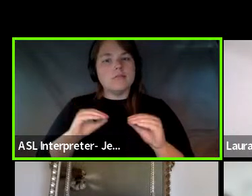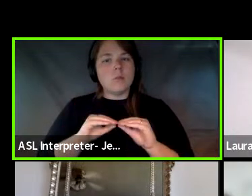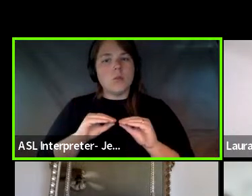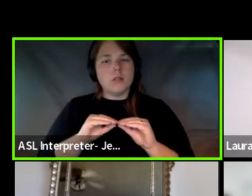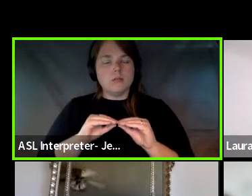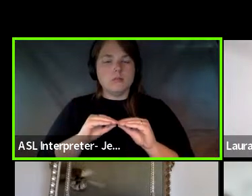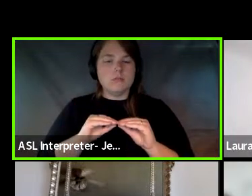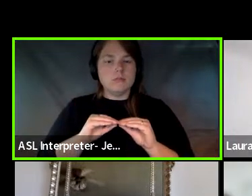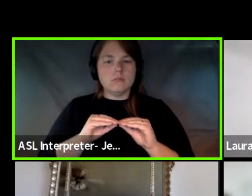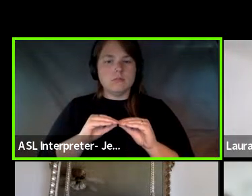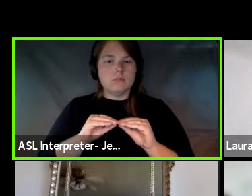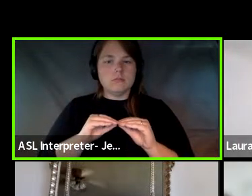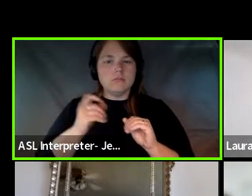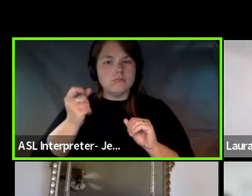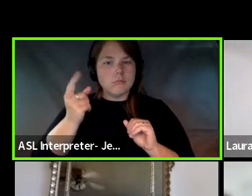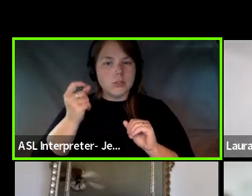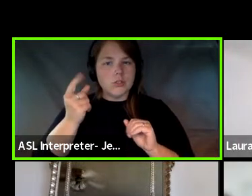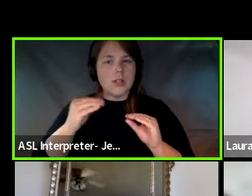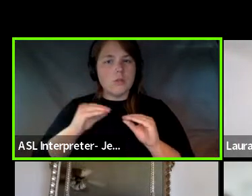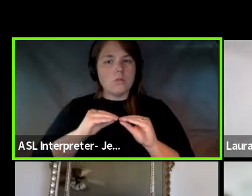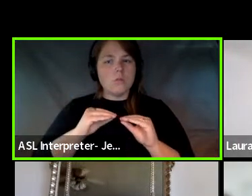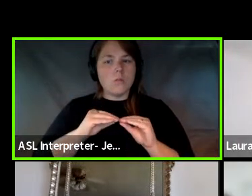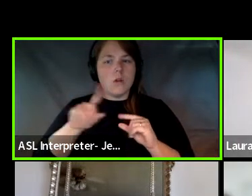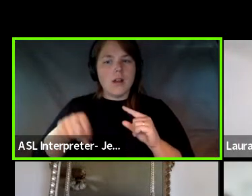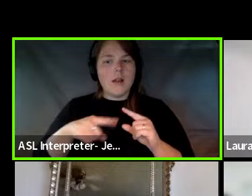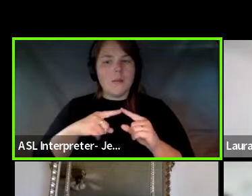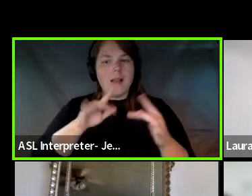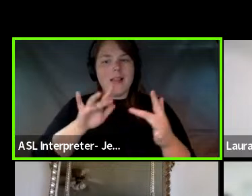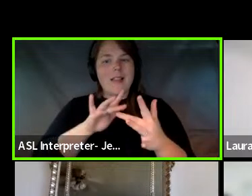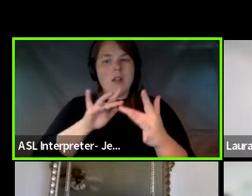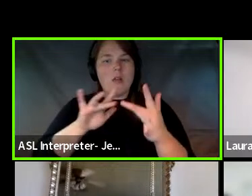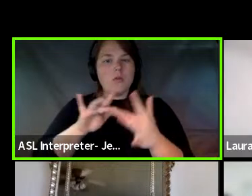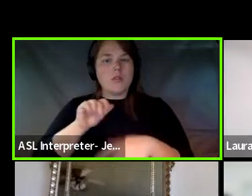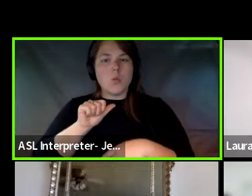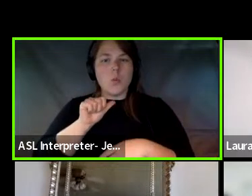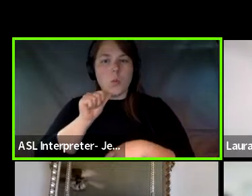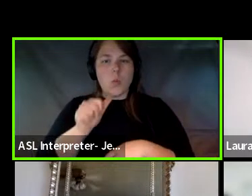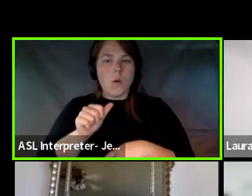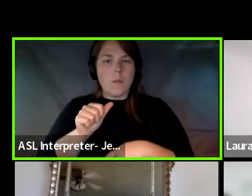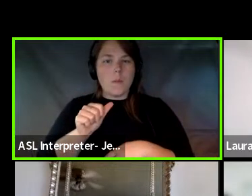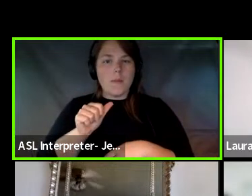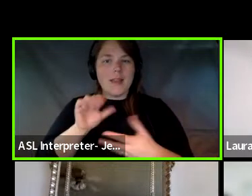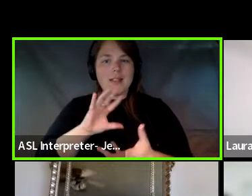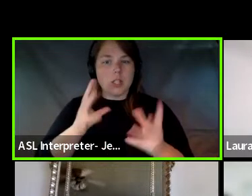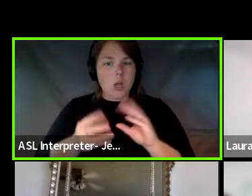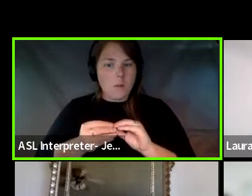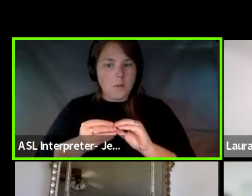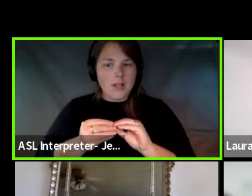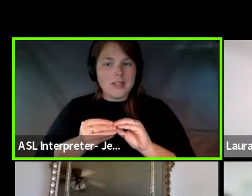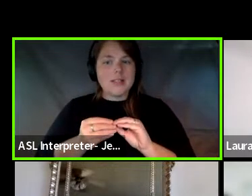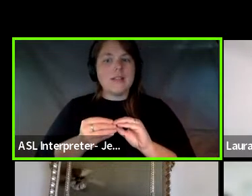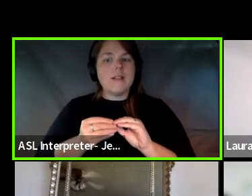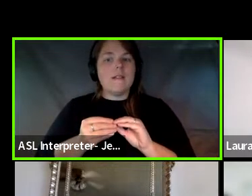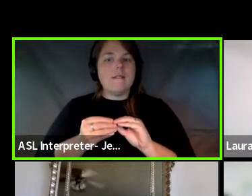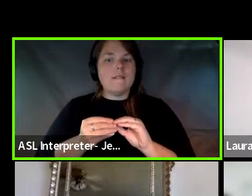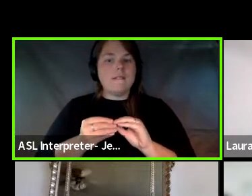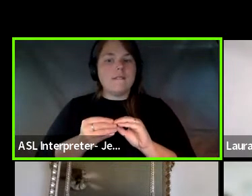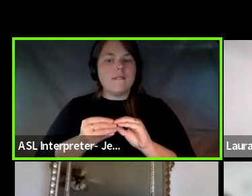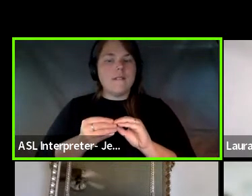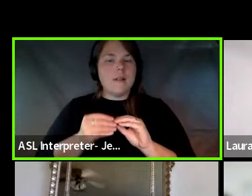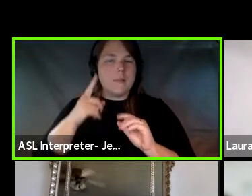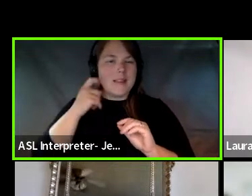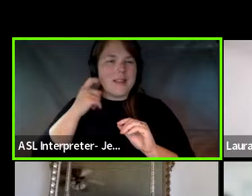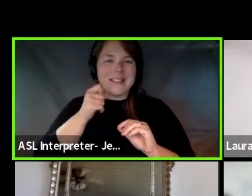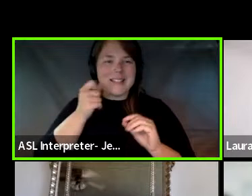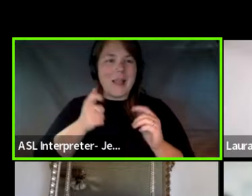just understanding a little bit of that outreach won't probably be as comprehensive because it won't be like the bigger, broader program